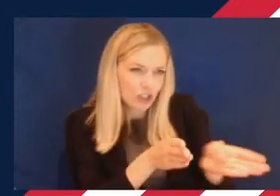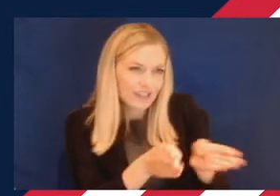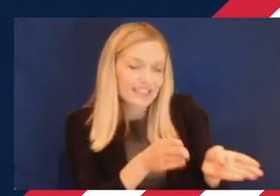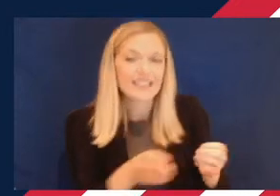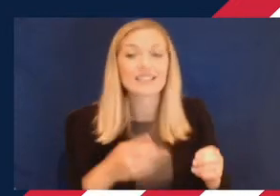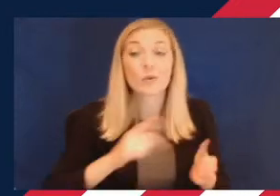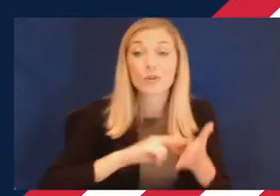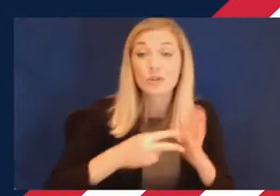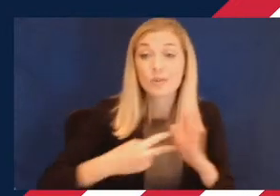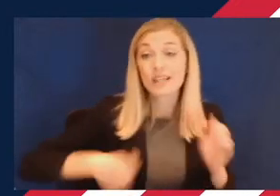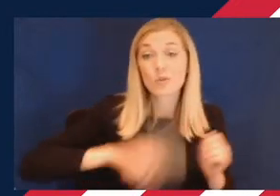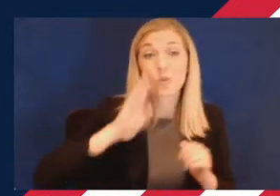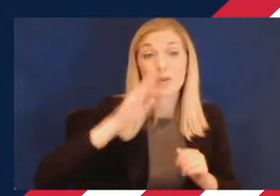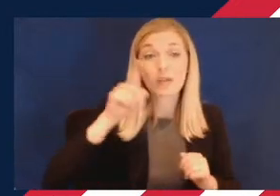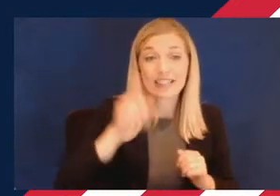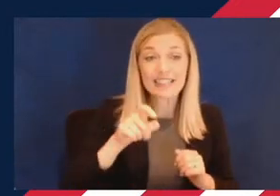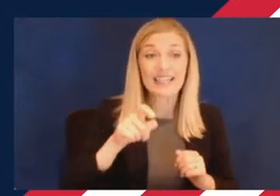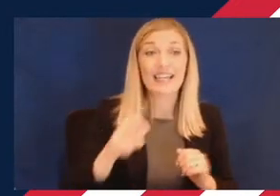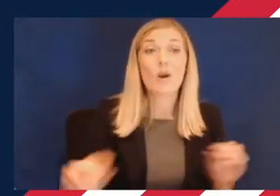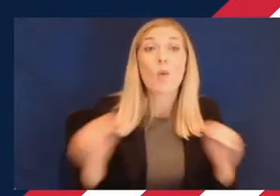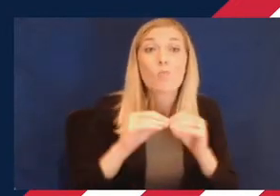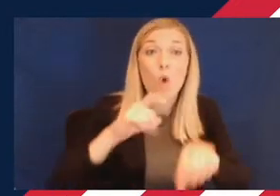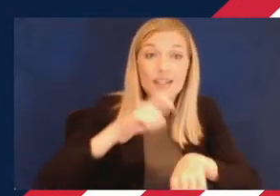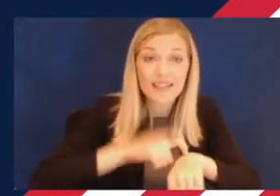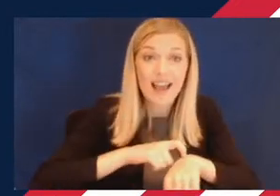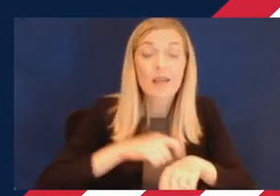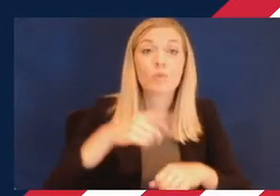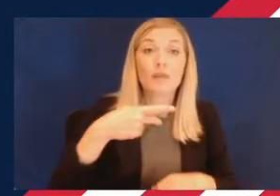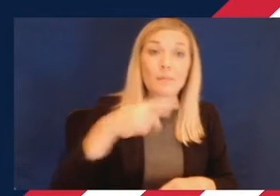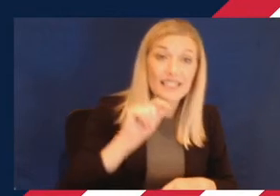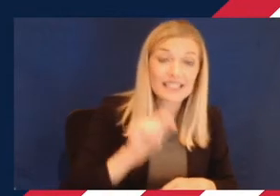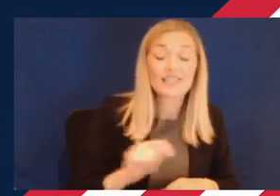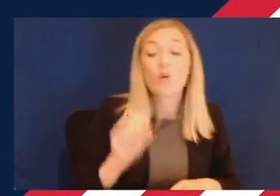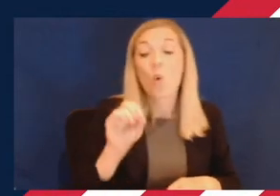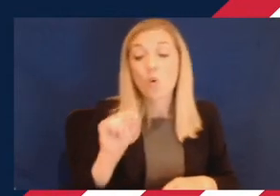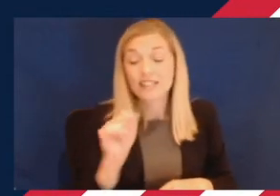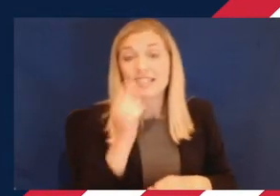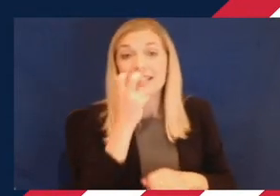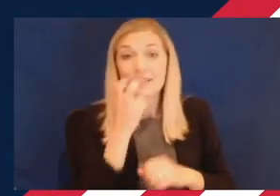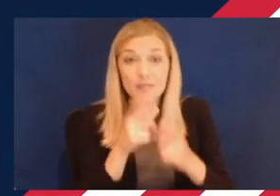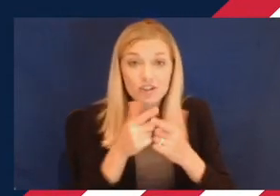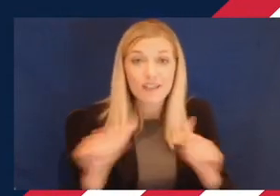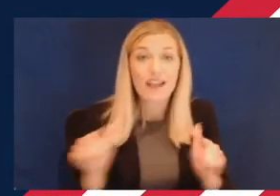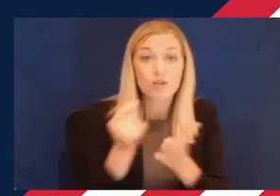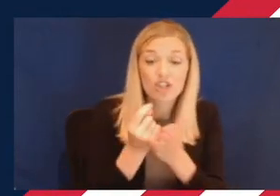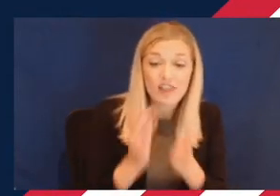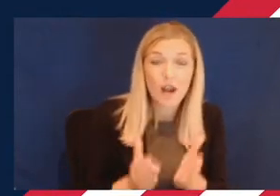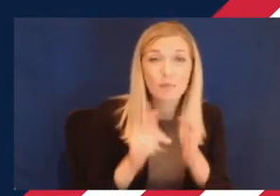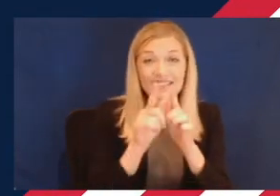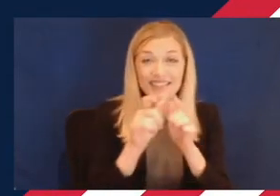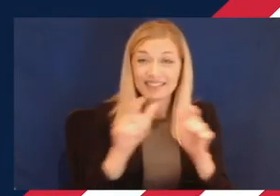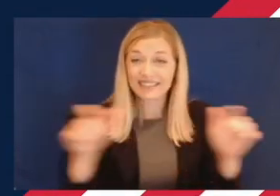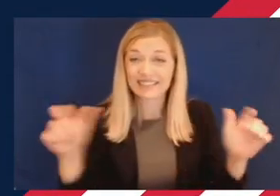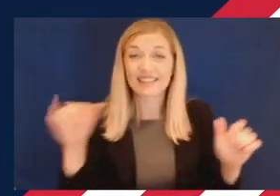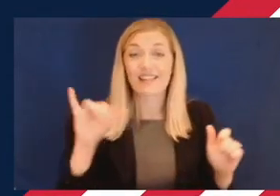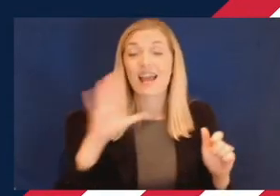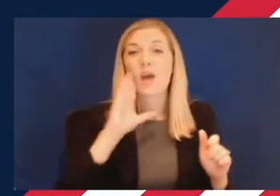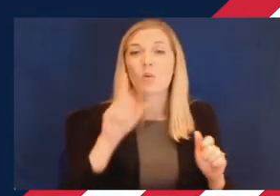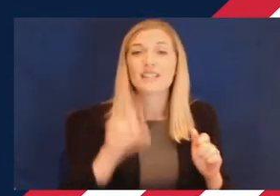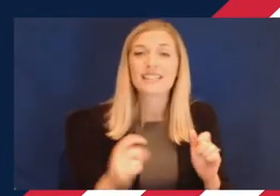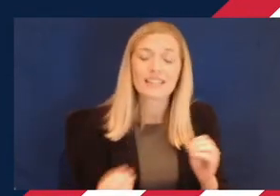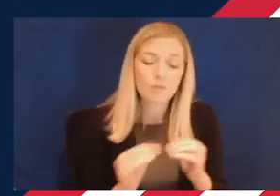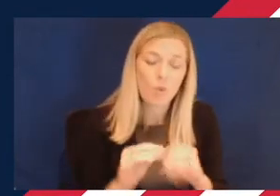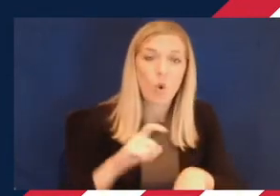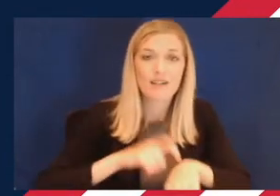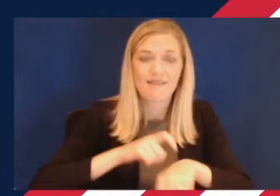practitioners, occupational therapists, speech and language therapists, etc. And that's why I think it's crucial for us to look